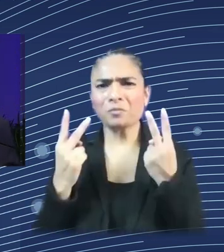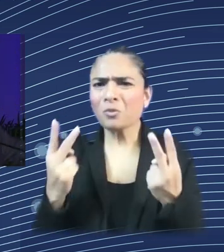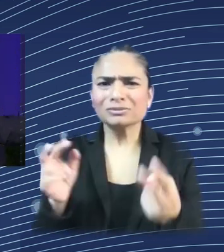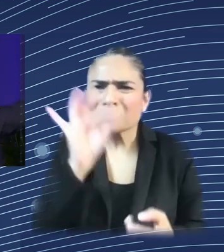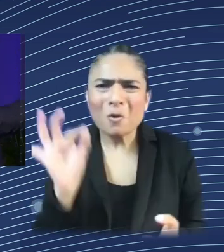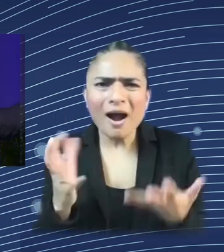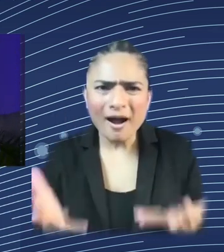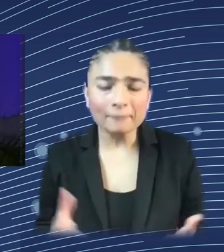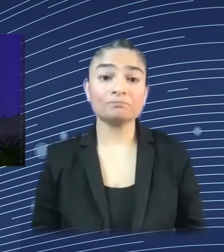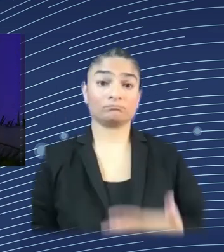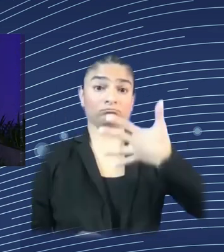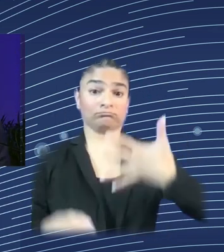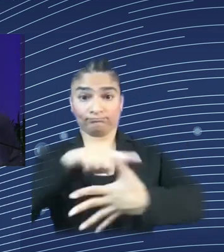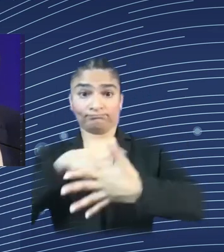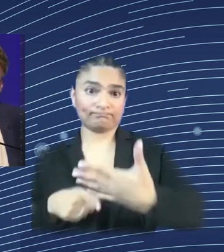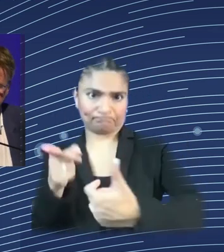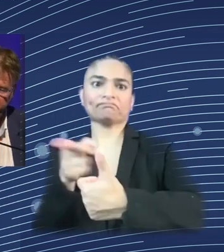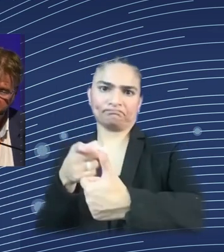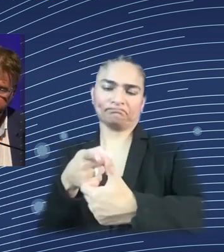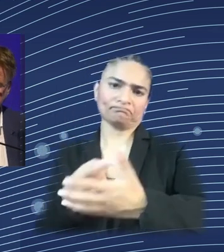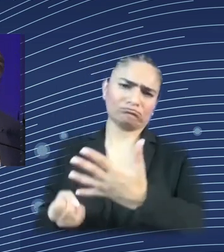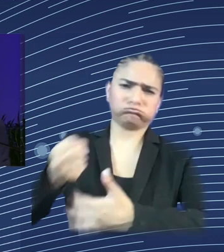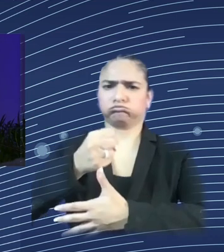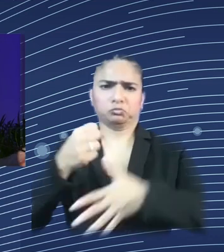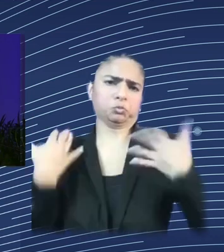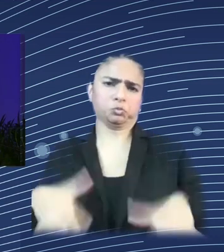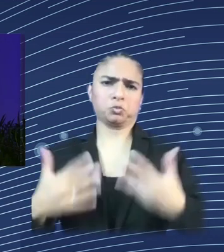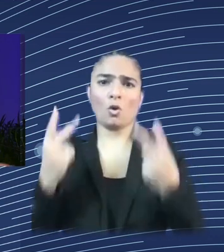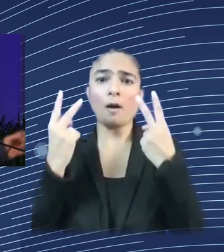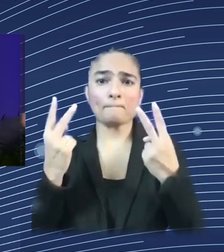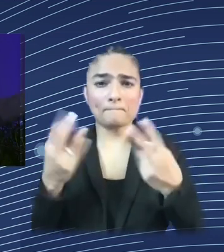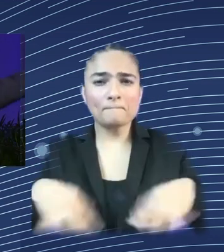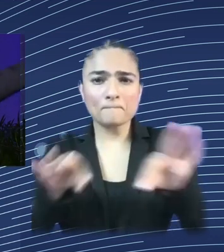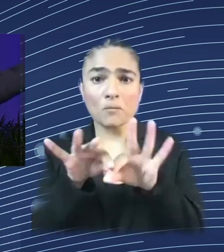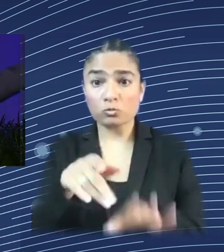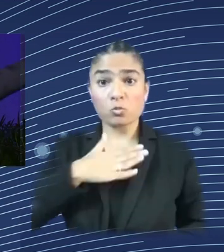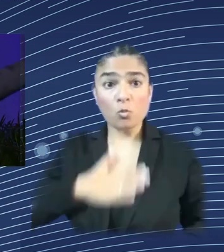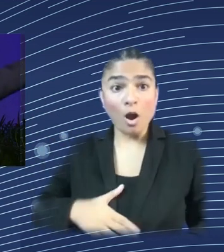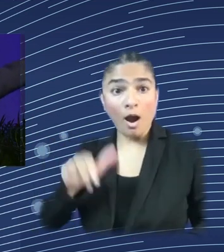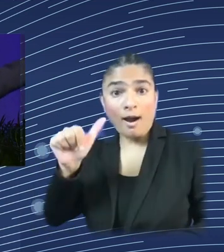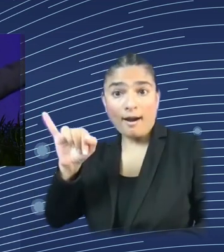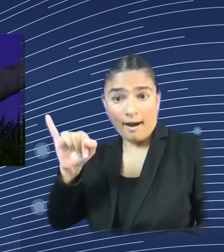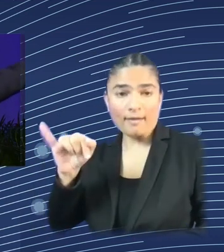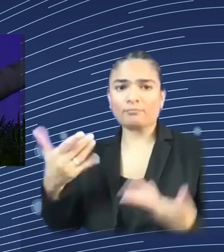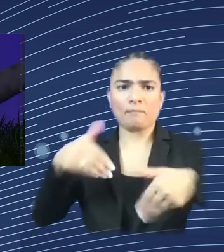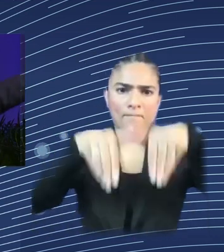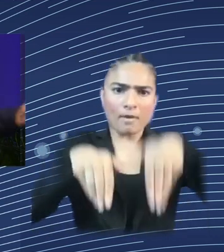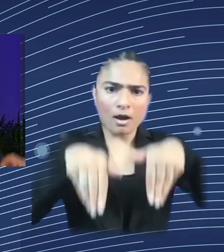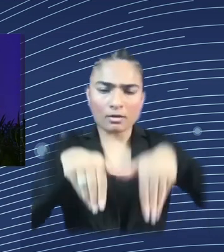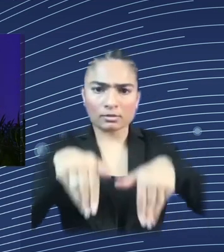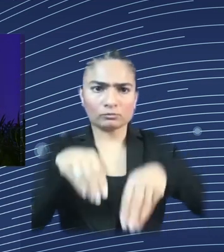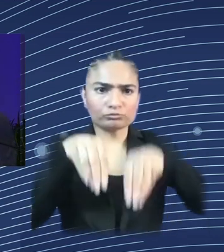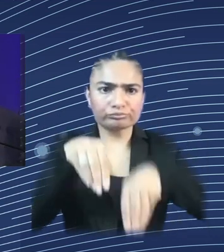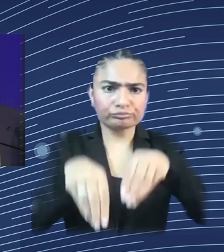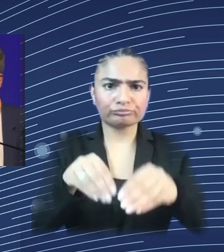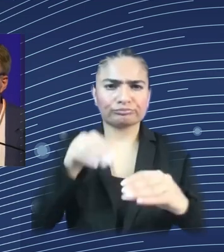Belgium, this strategic framework already installed a very important one on this. It's the 7th one, the 6th one, simplify